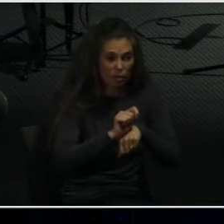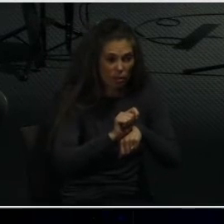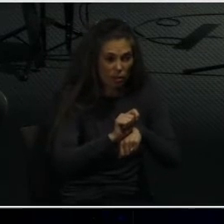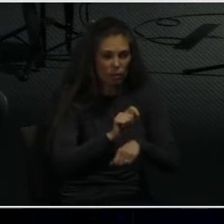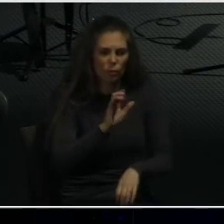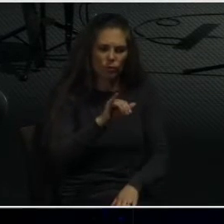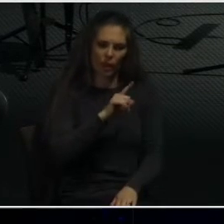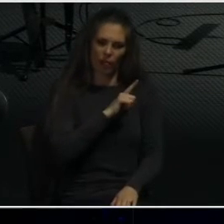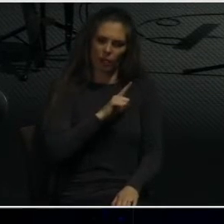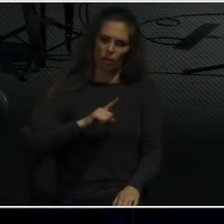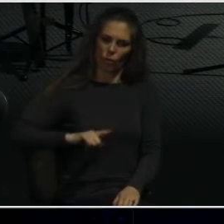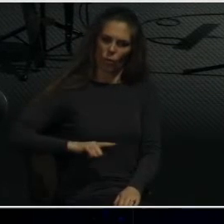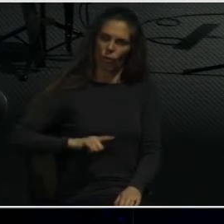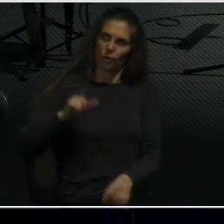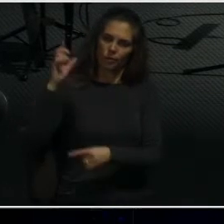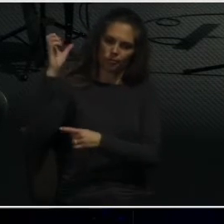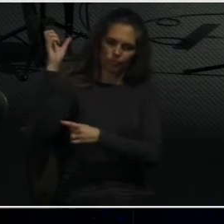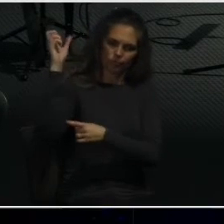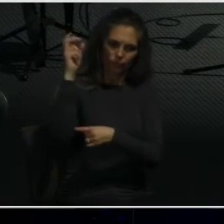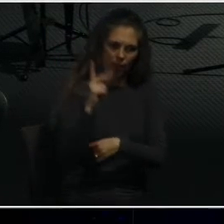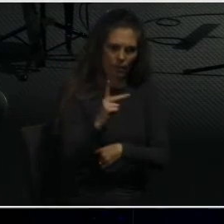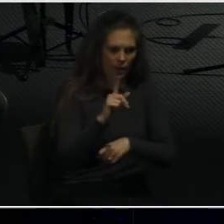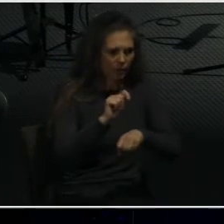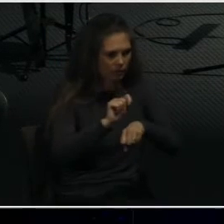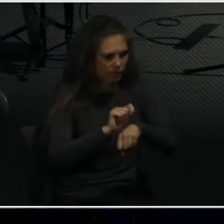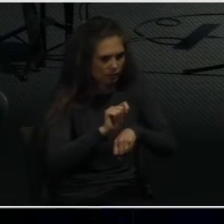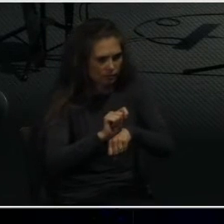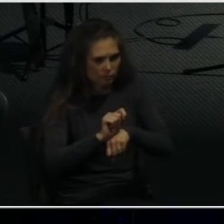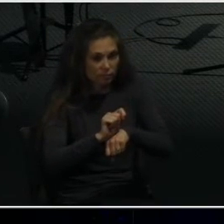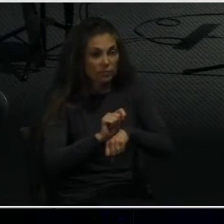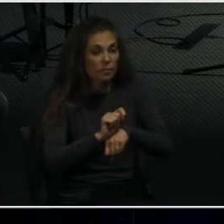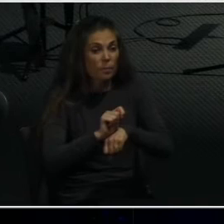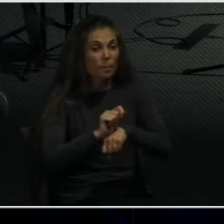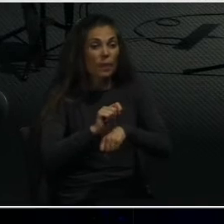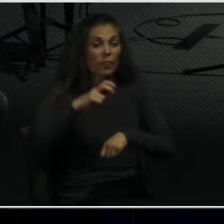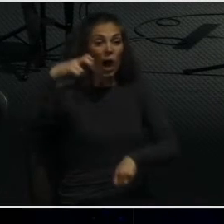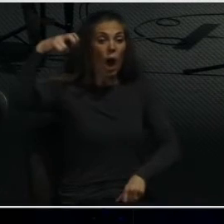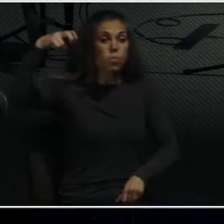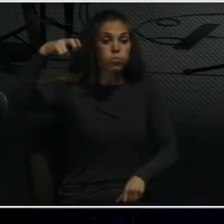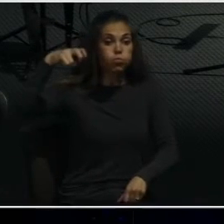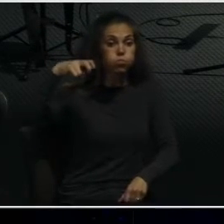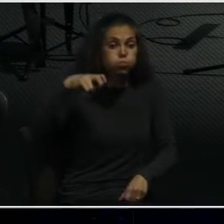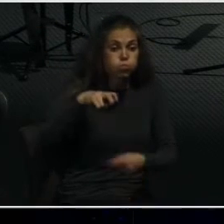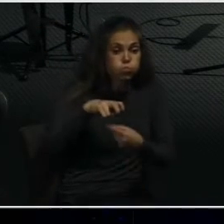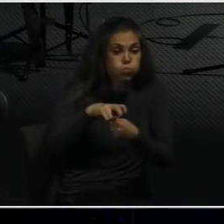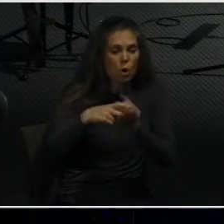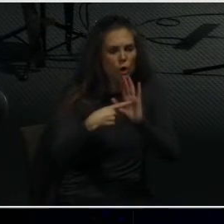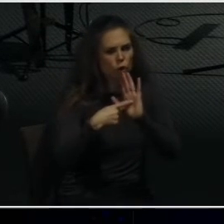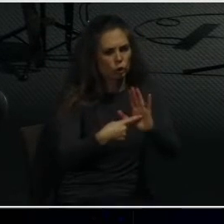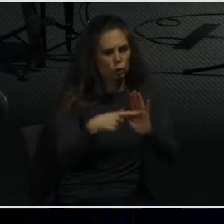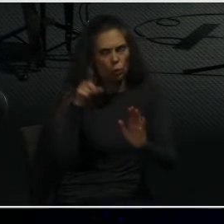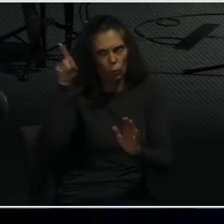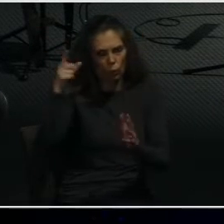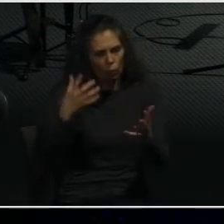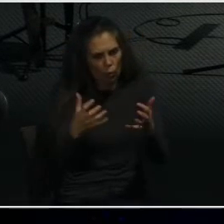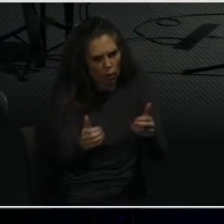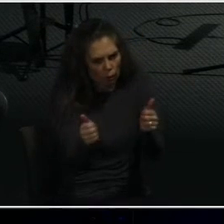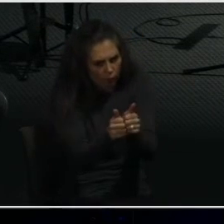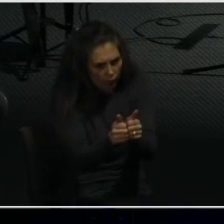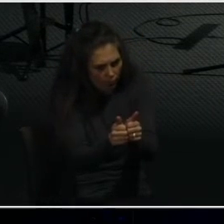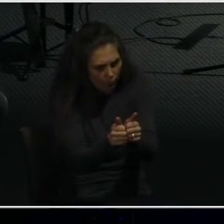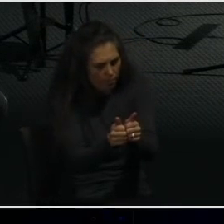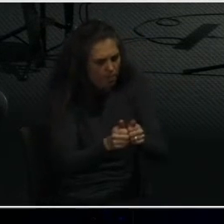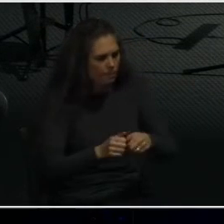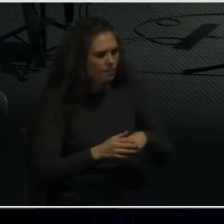temple to indicate God's desire to be present with his people. And this week's passage, 47,